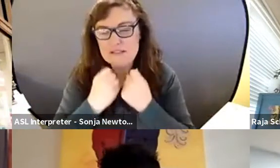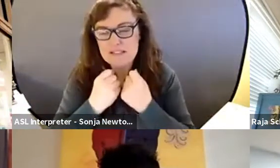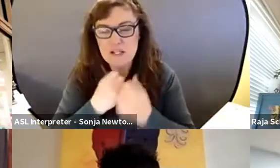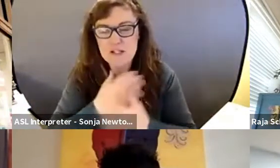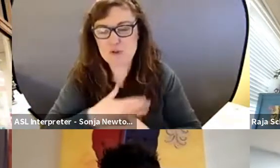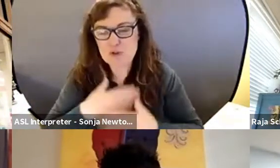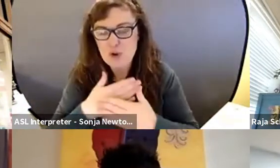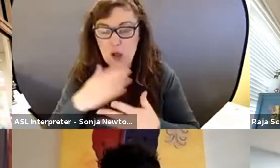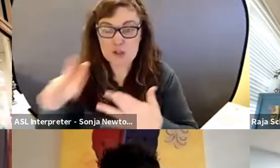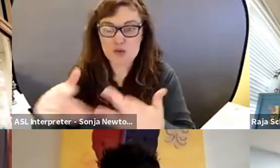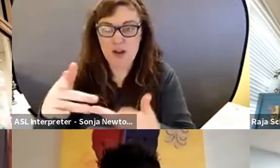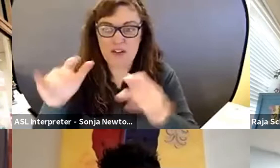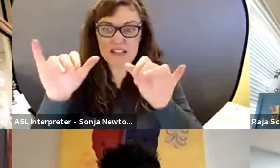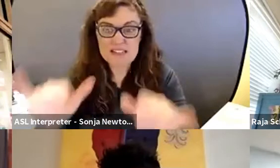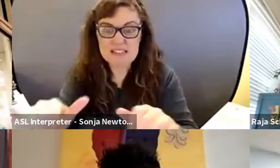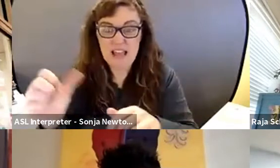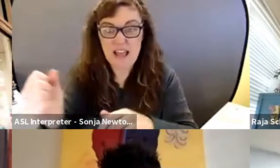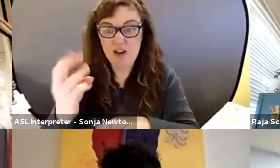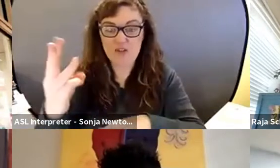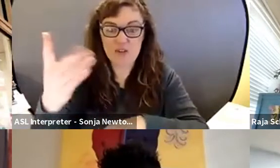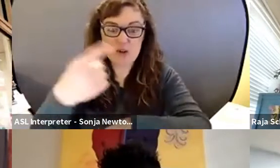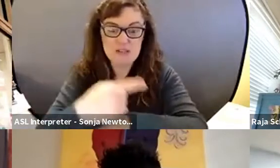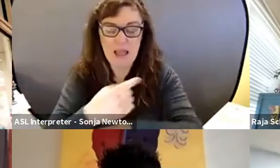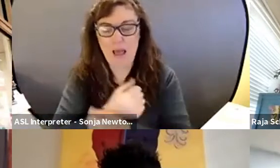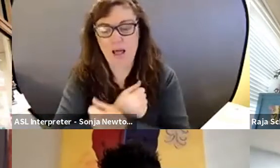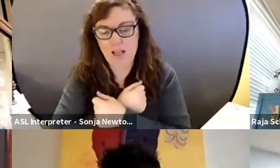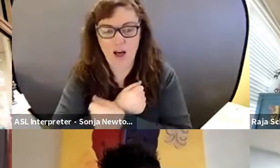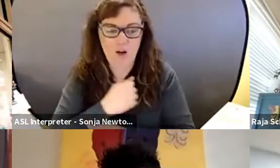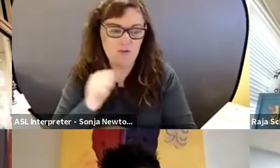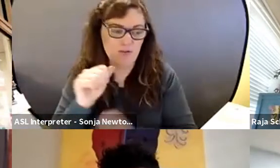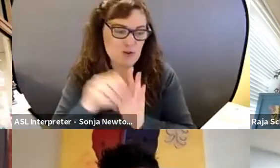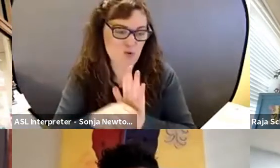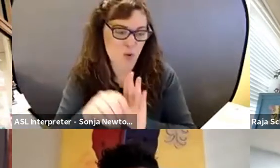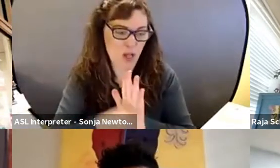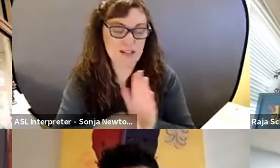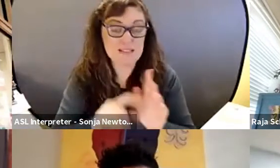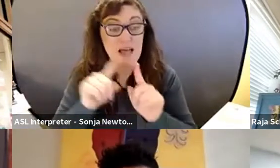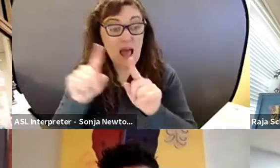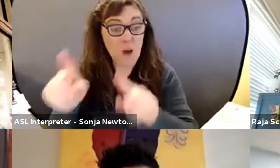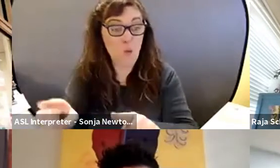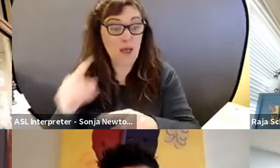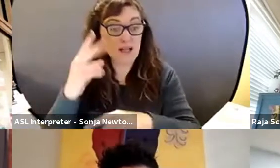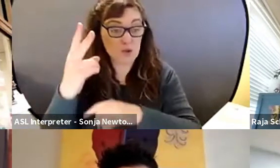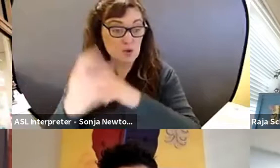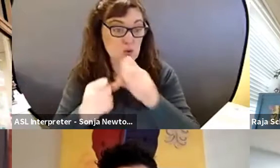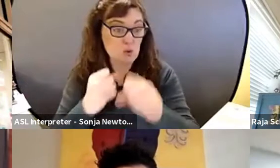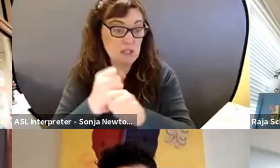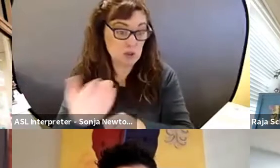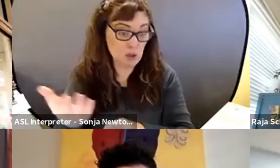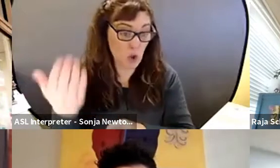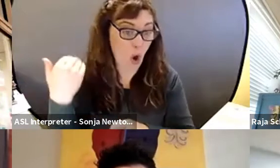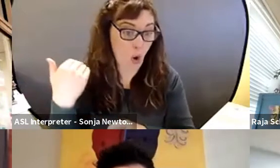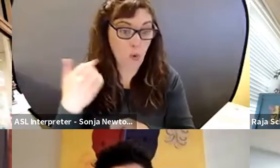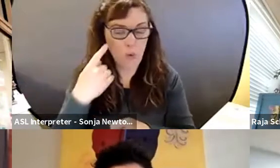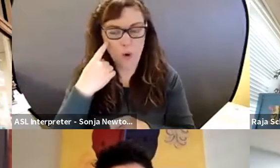few days. I love New Orleans. I was there maybe 2 years ago for a conference, and I